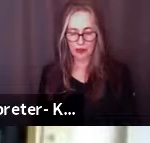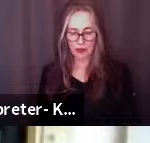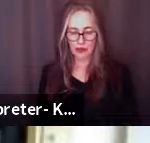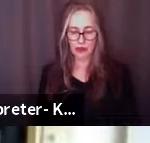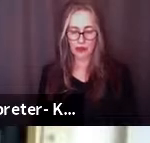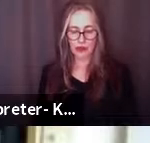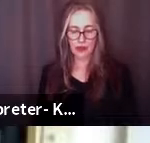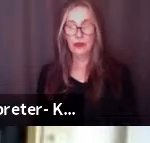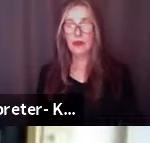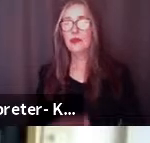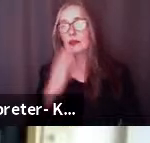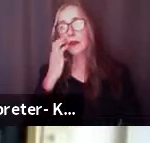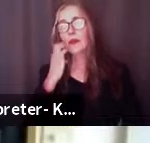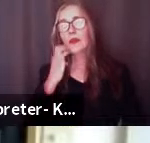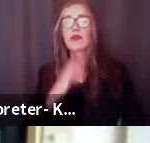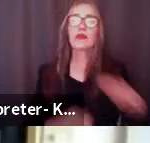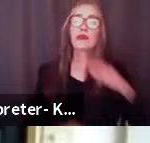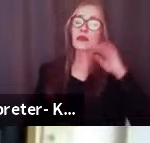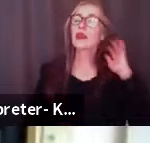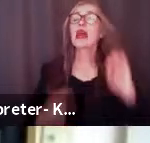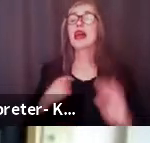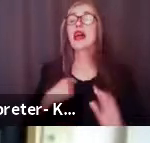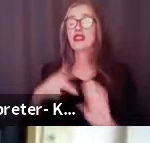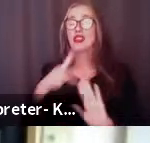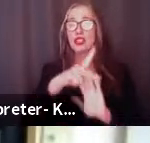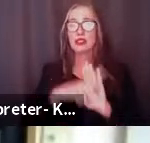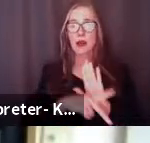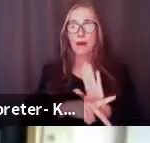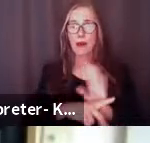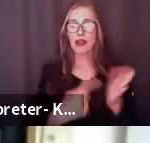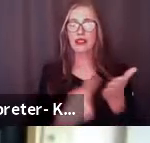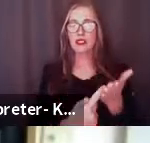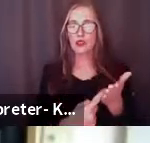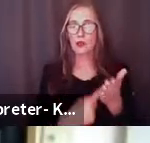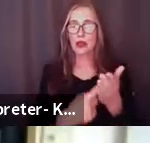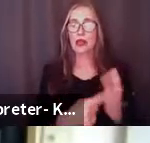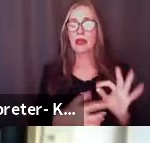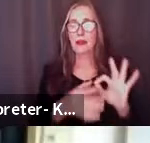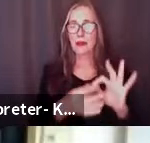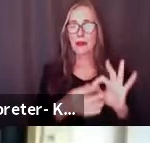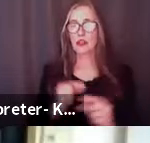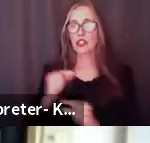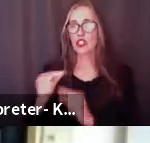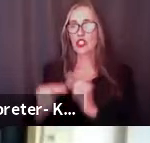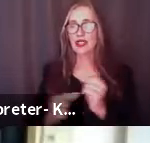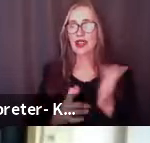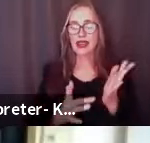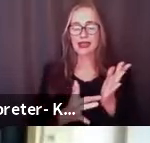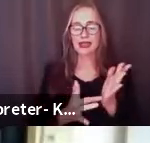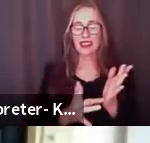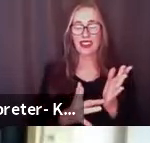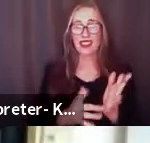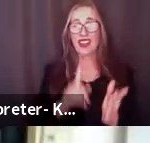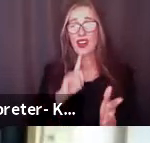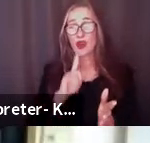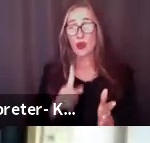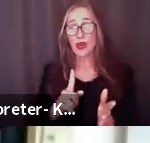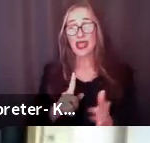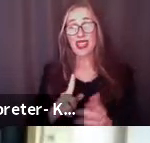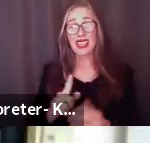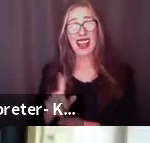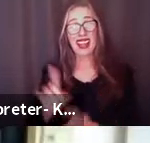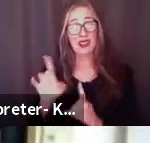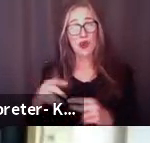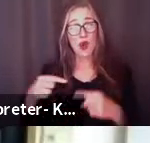you see that policy debates about reproductive genetic technologies and especially the controversy about techniques to alter the